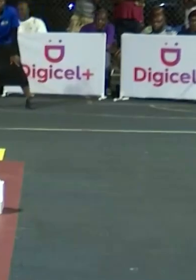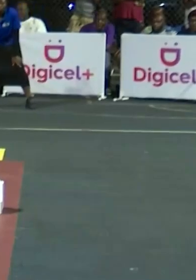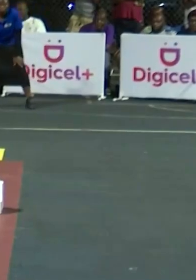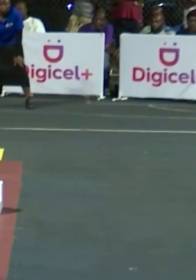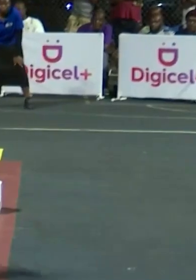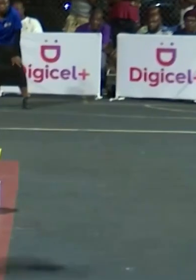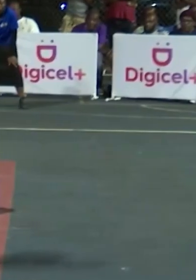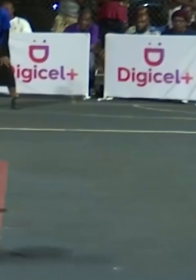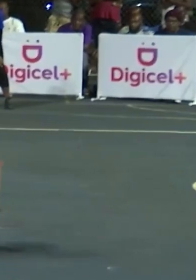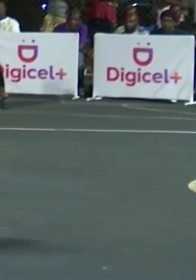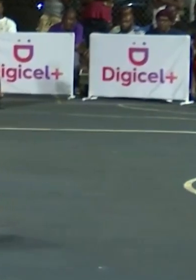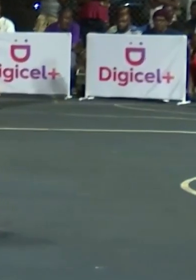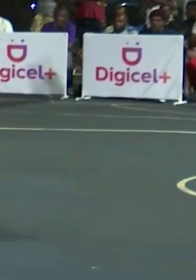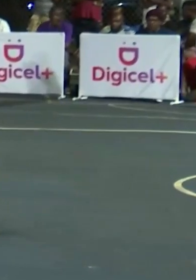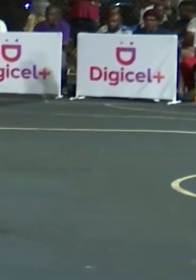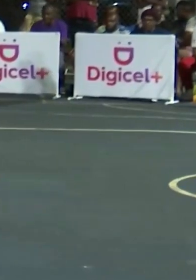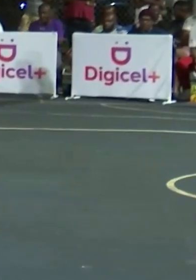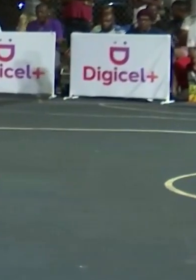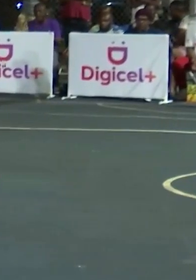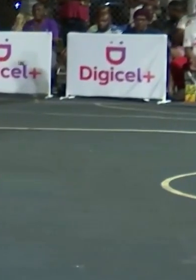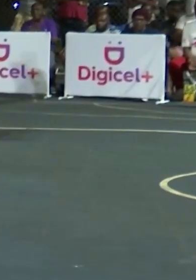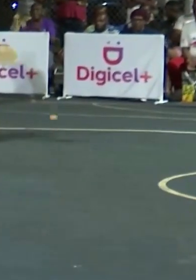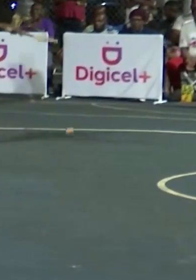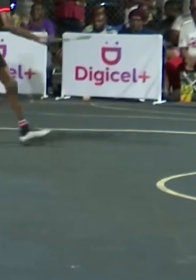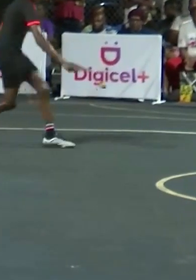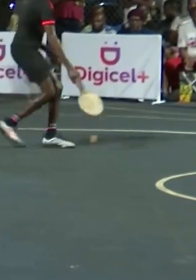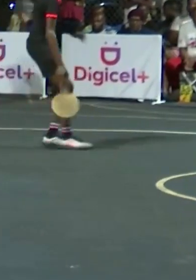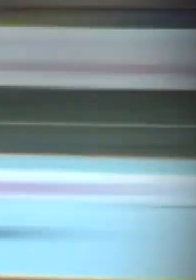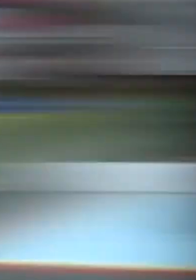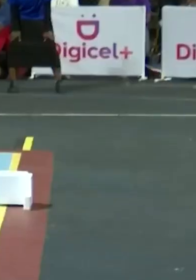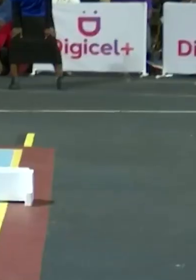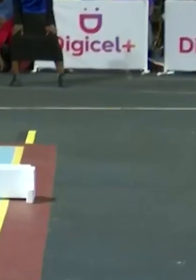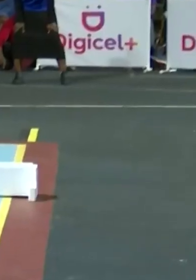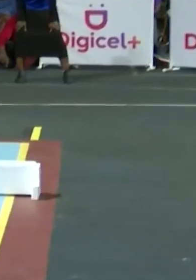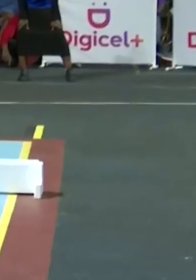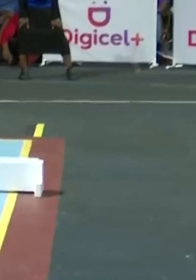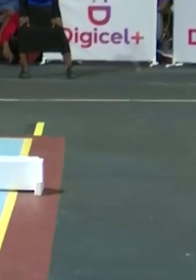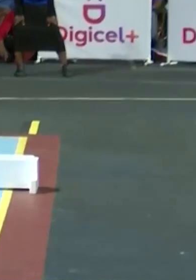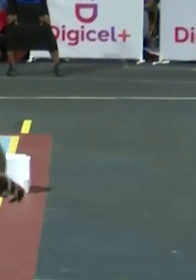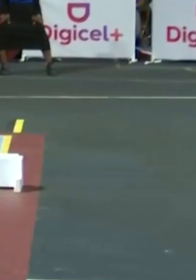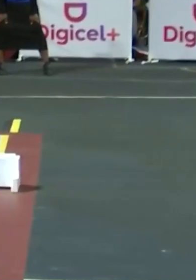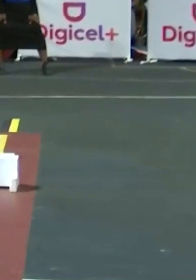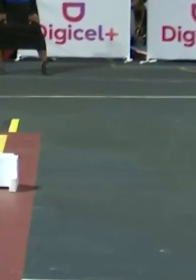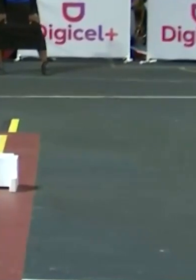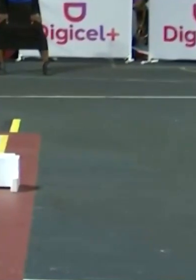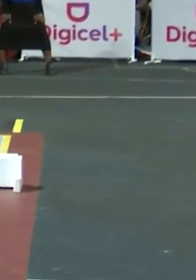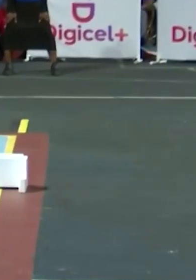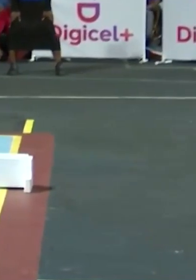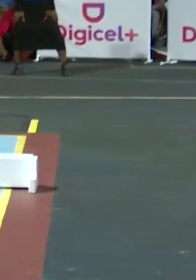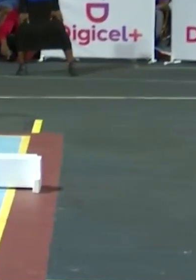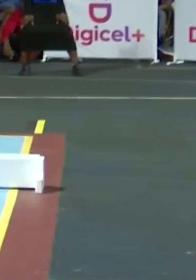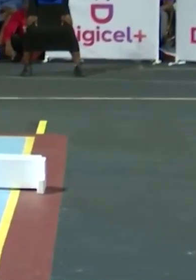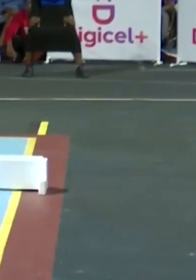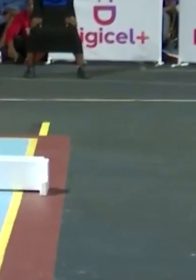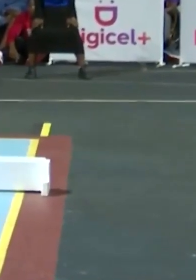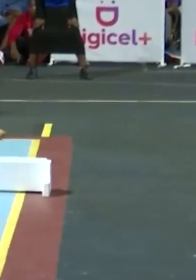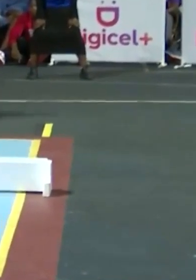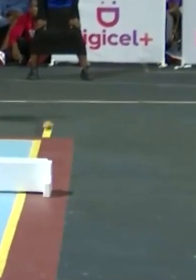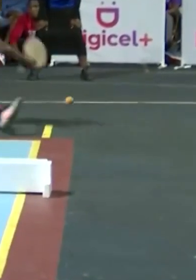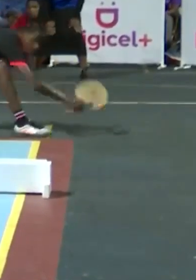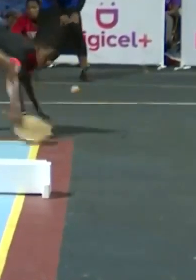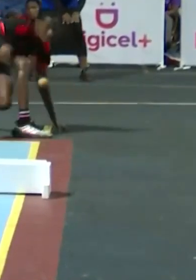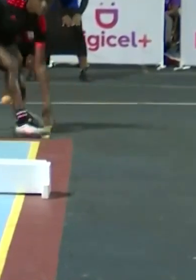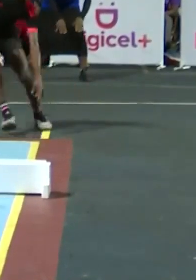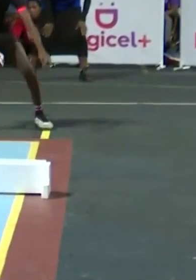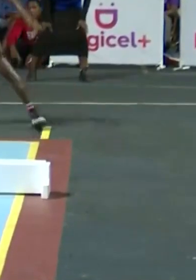up. And we could see Nurse losing his nerves in the midst of it all. And Ward fed into that and just applied the